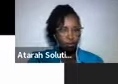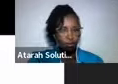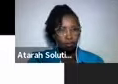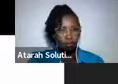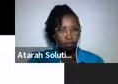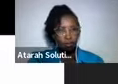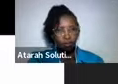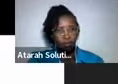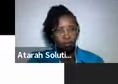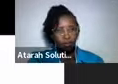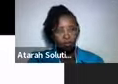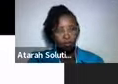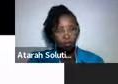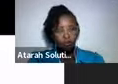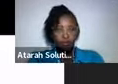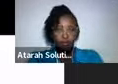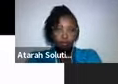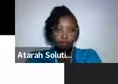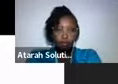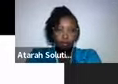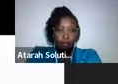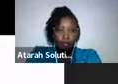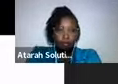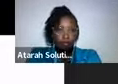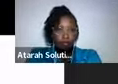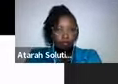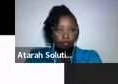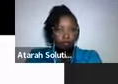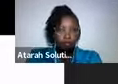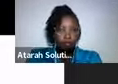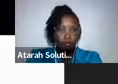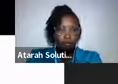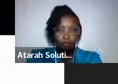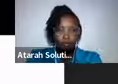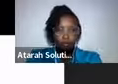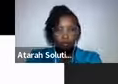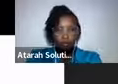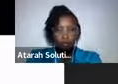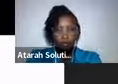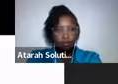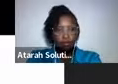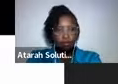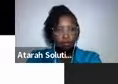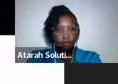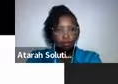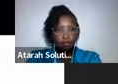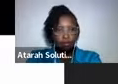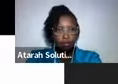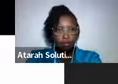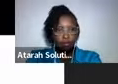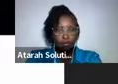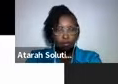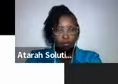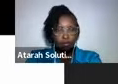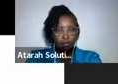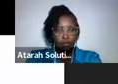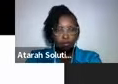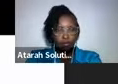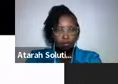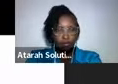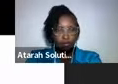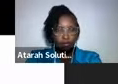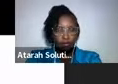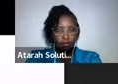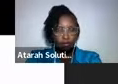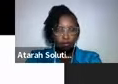leads, you need to start backtracking how much a lead is going to cost you. So if a lead is going to cost you $10 and you want to generate 100 leads, you need